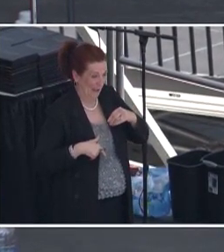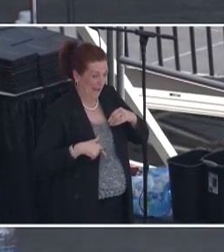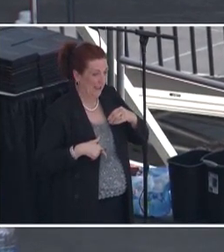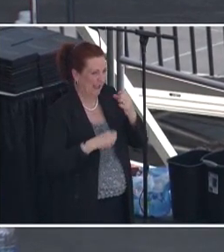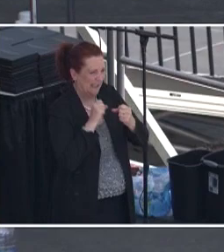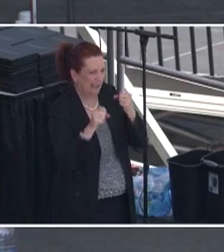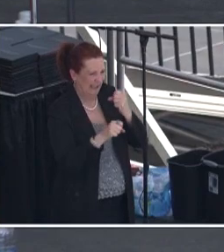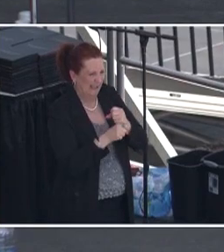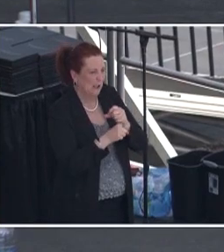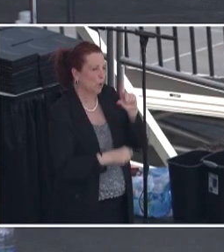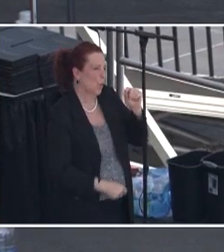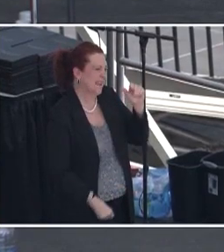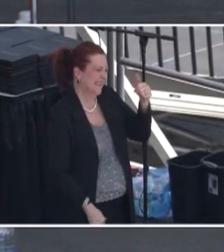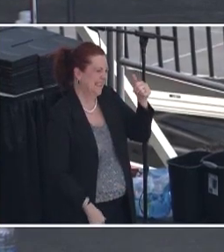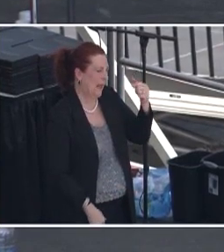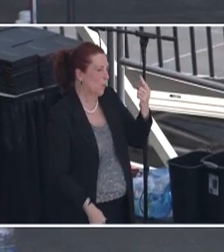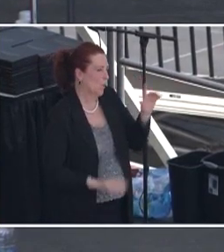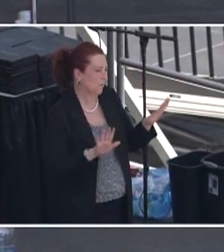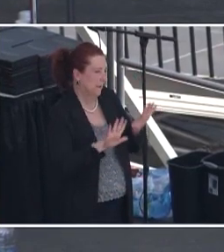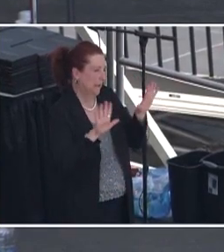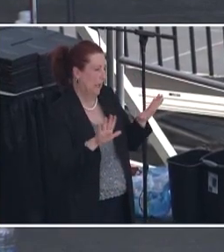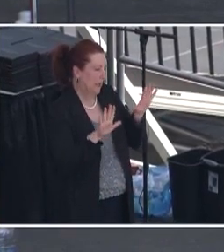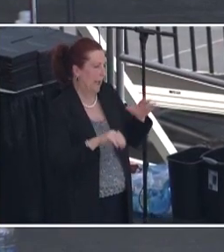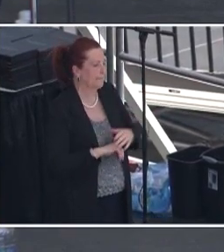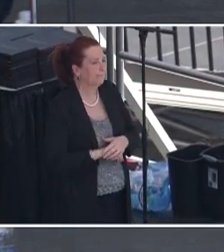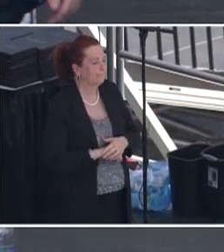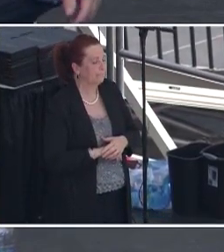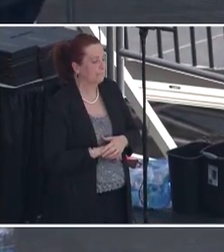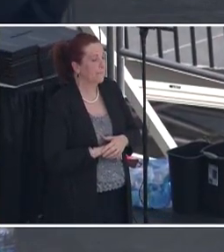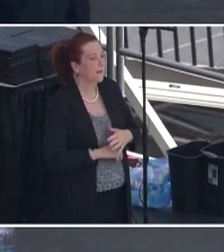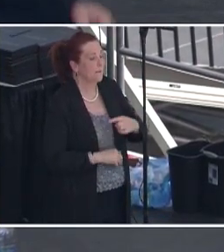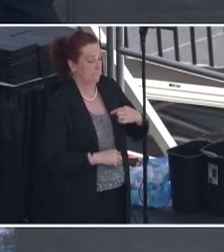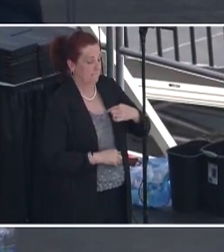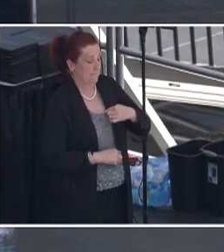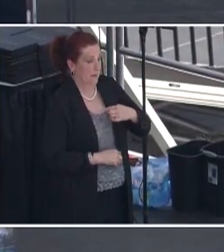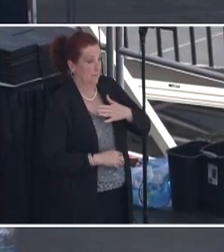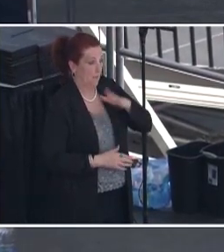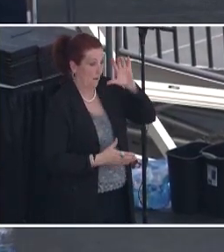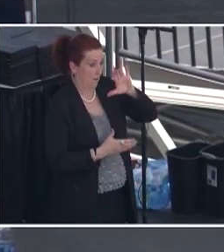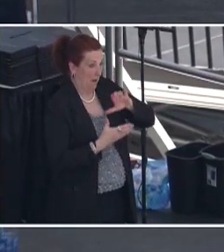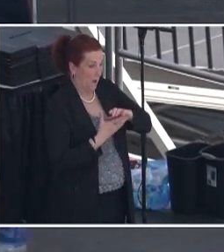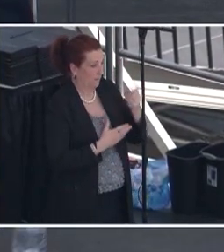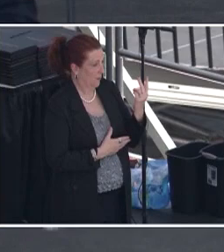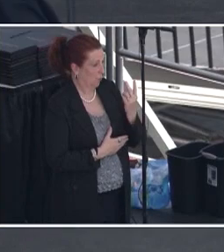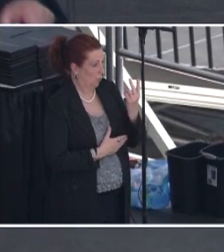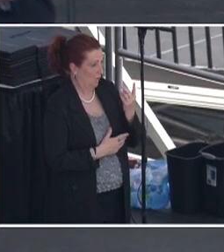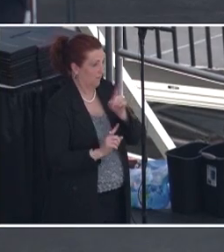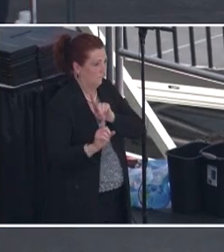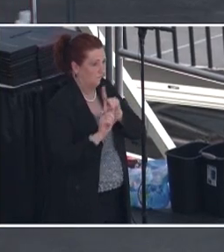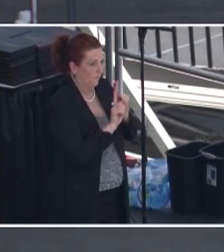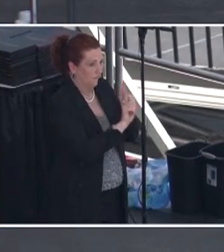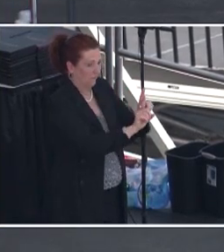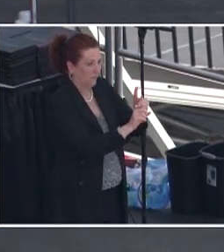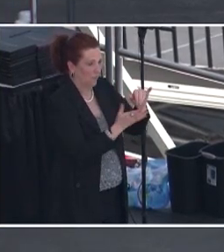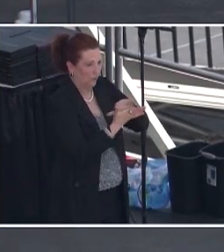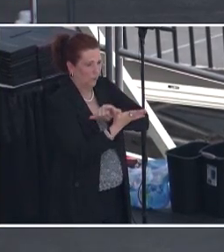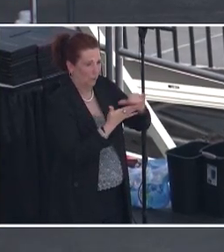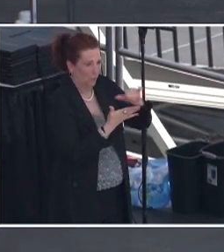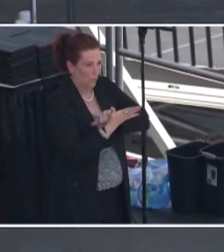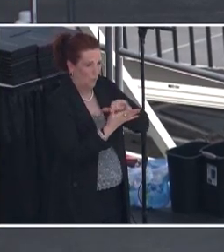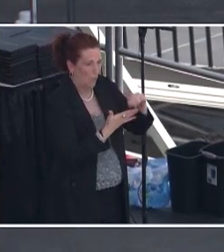2010. My husband and I went into New York City to attend a Broadway show and out to